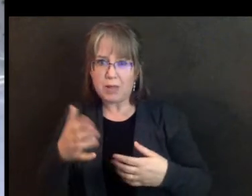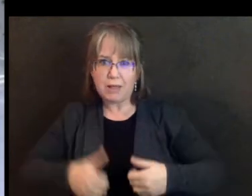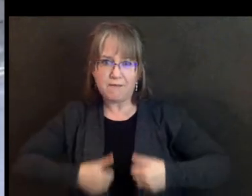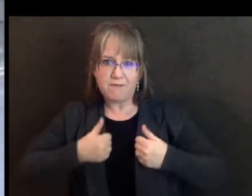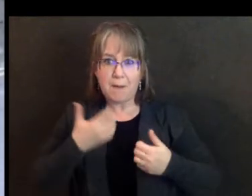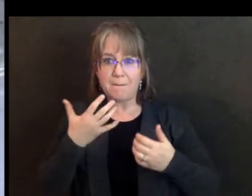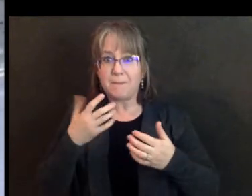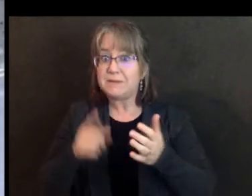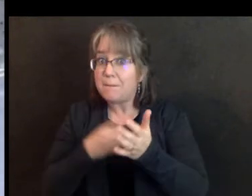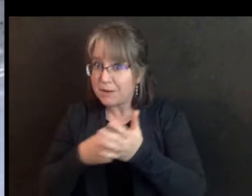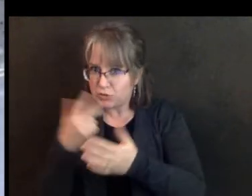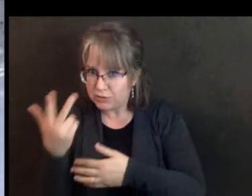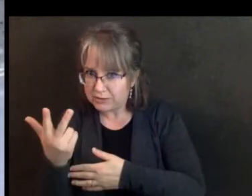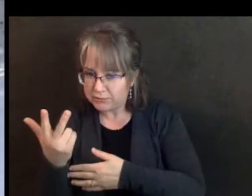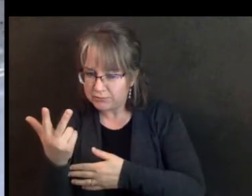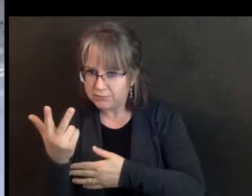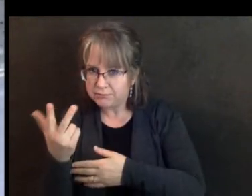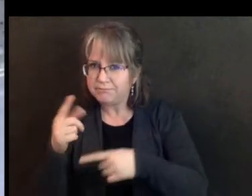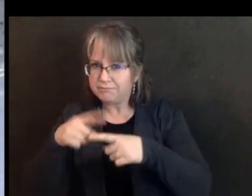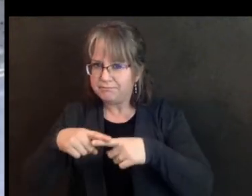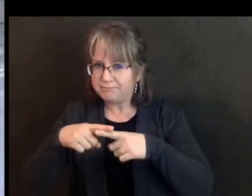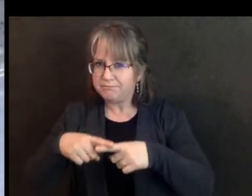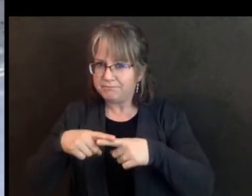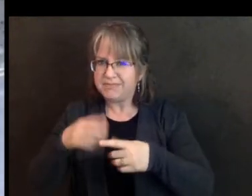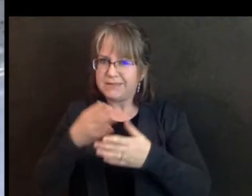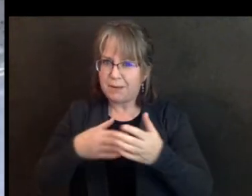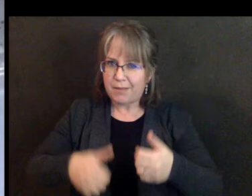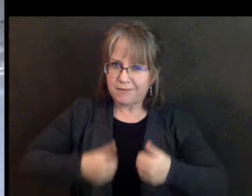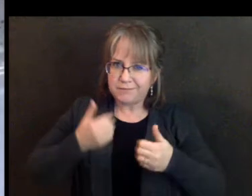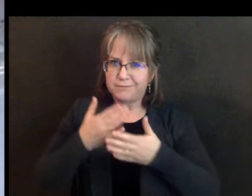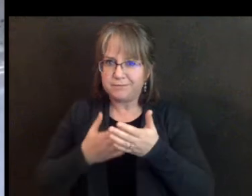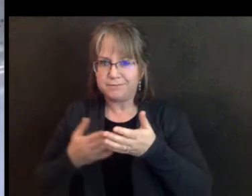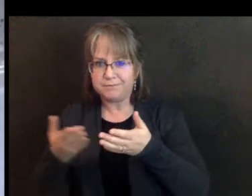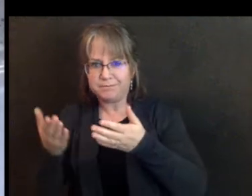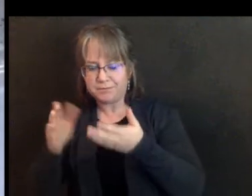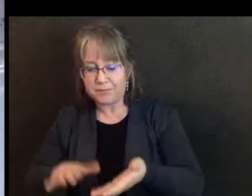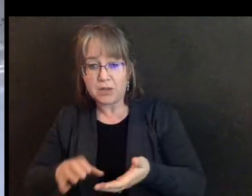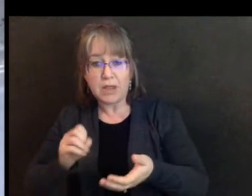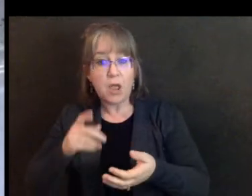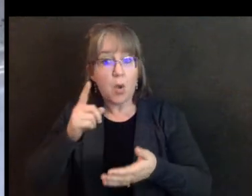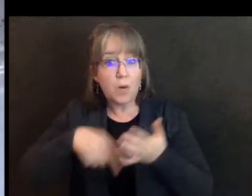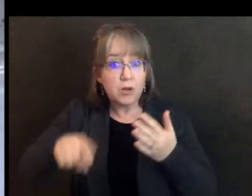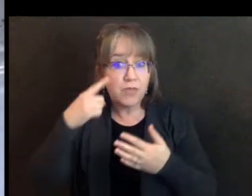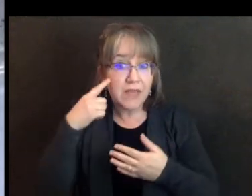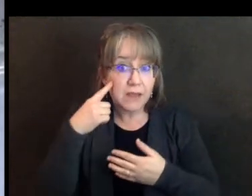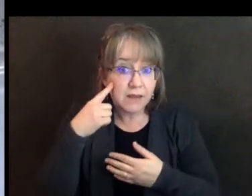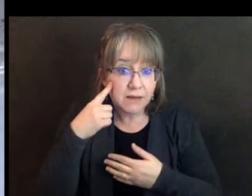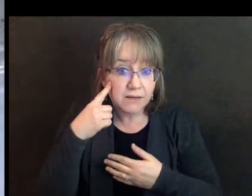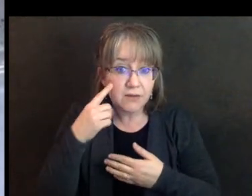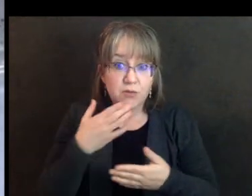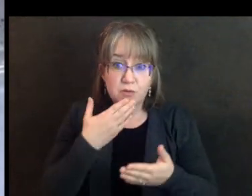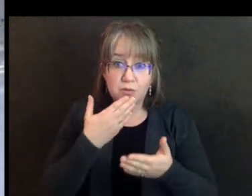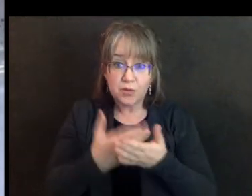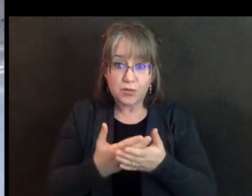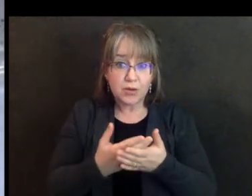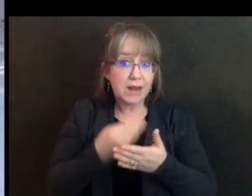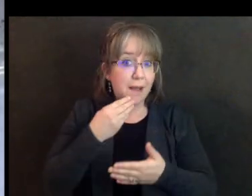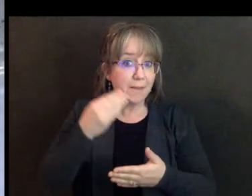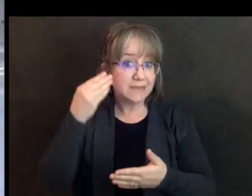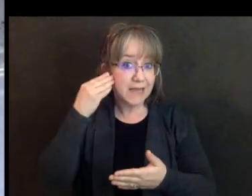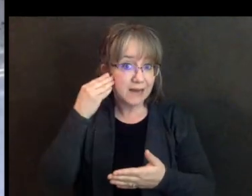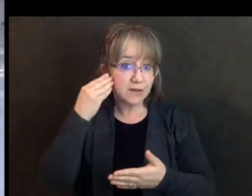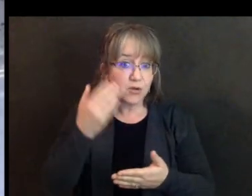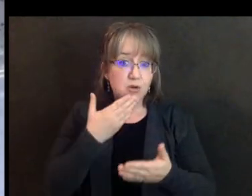in the nest. What do you guys think? Do you think this is a suitable habitat? A good place for bald eagles to raise young? I'll let you